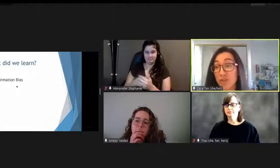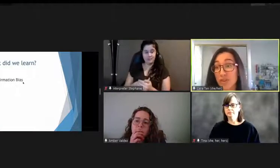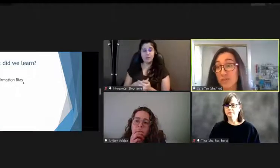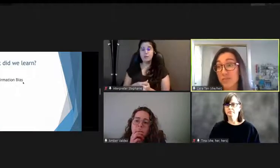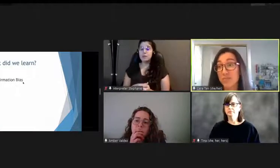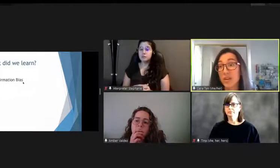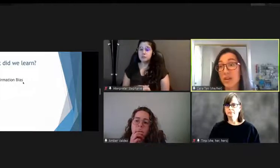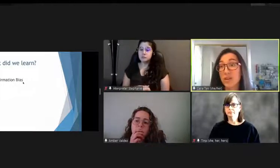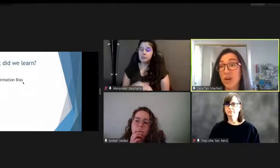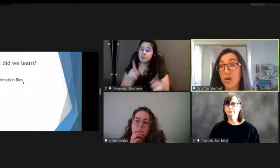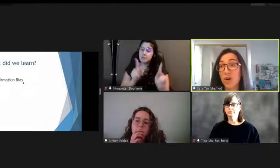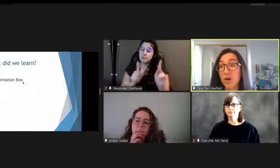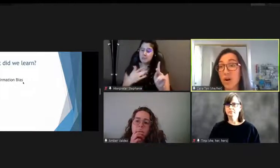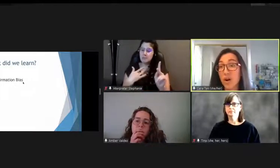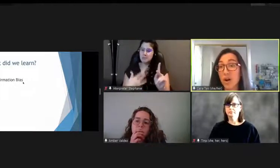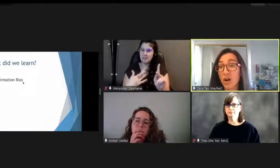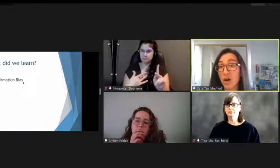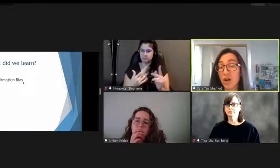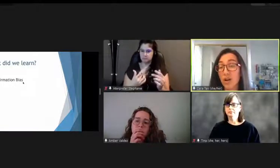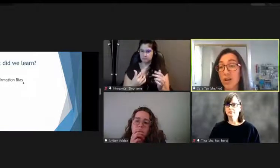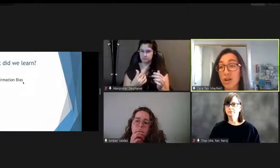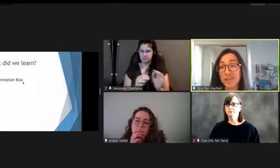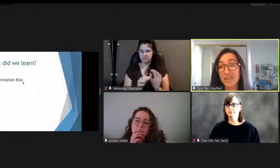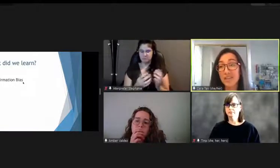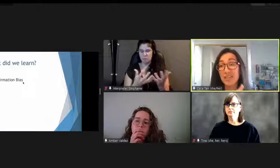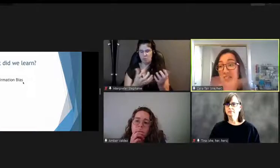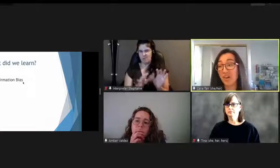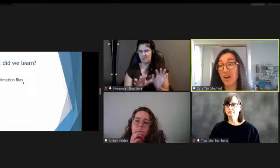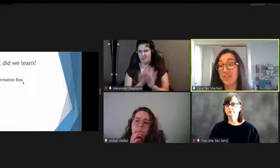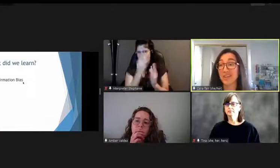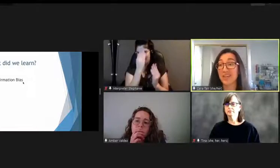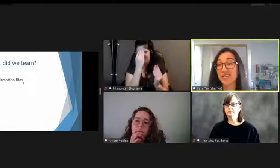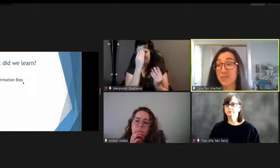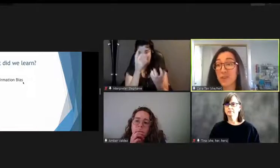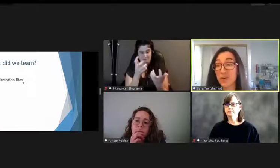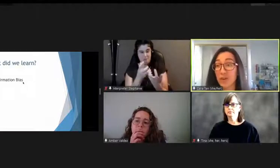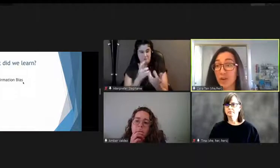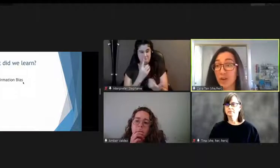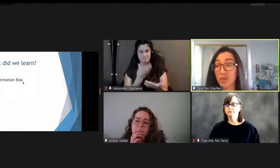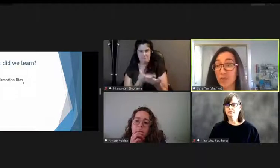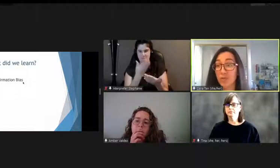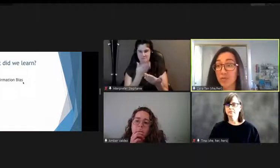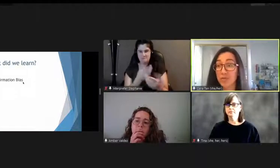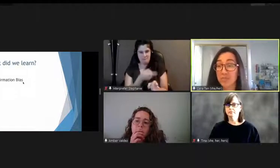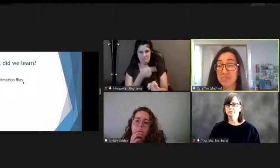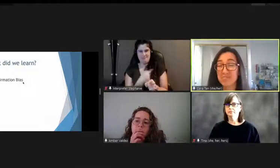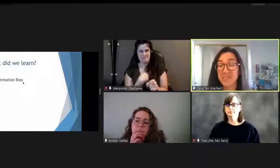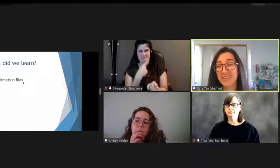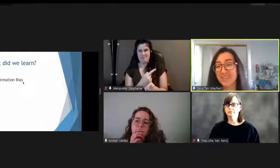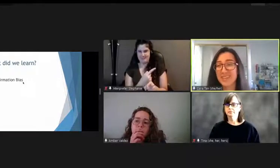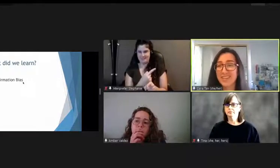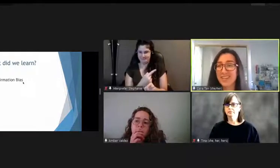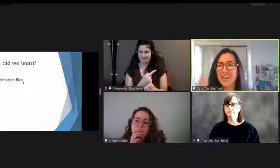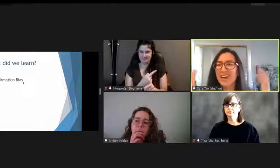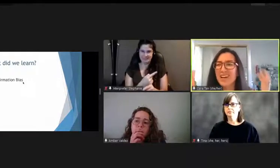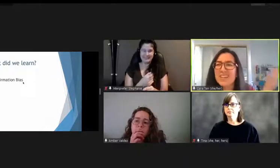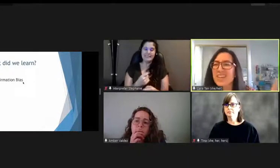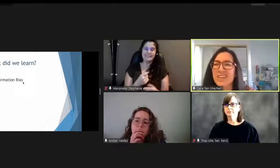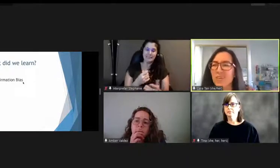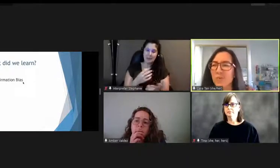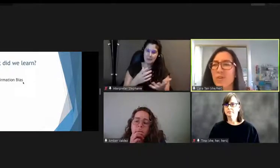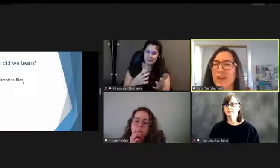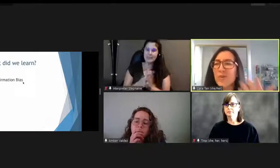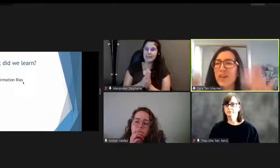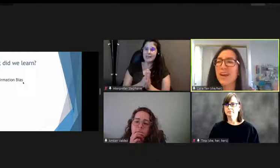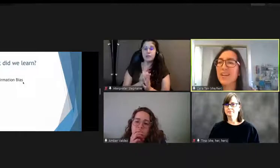what we believe. Now, in this context of figuring out my numbers rule, it's not the